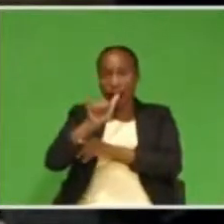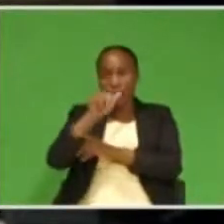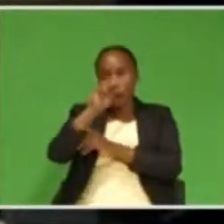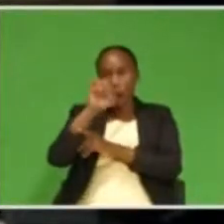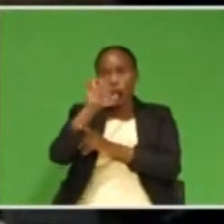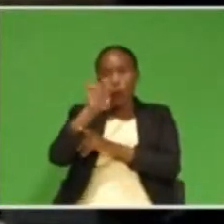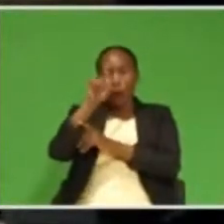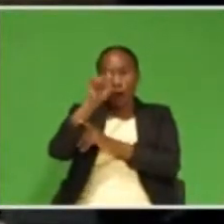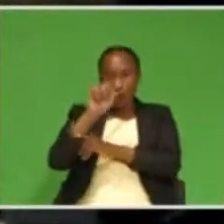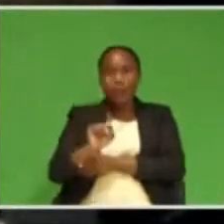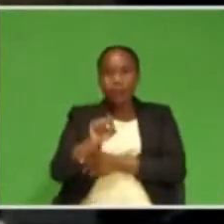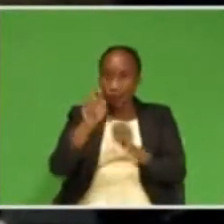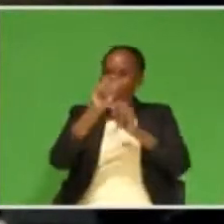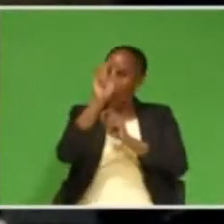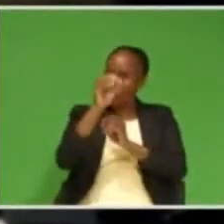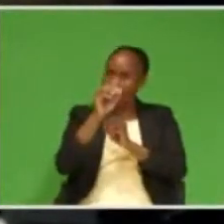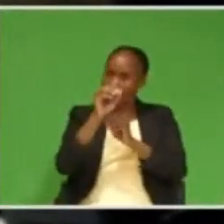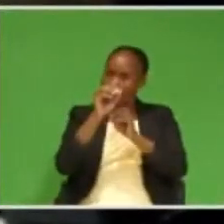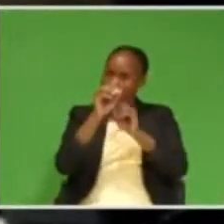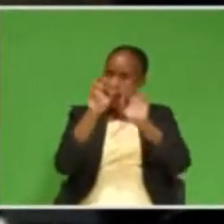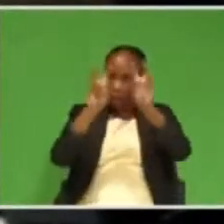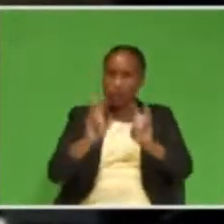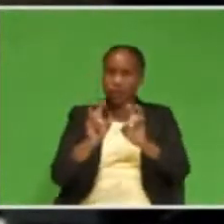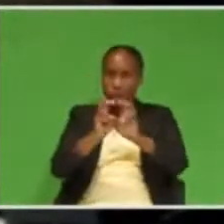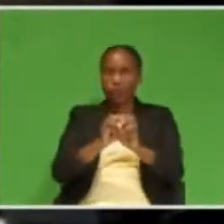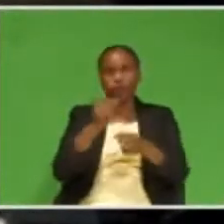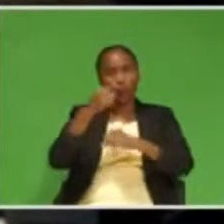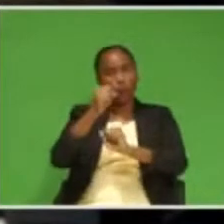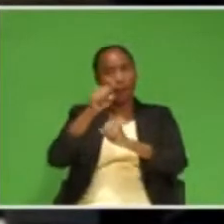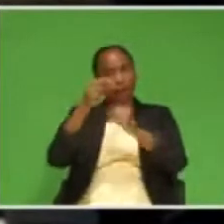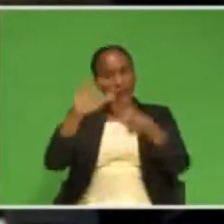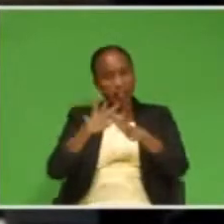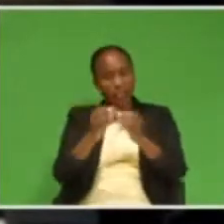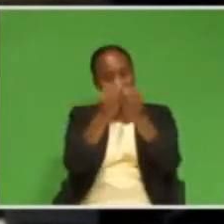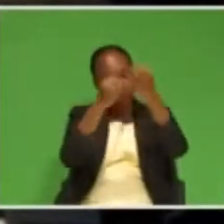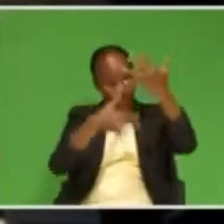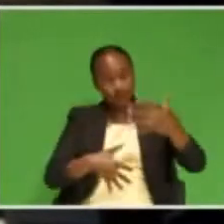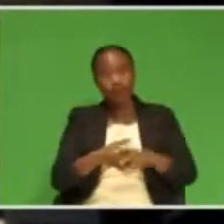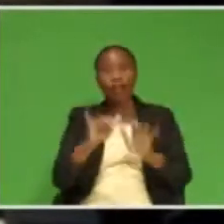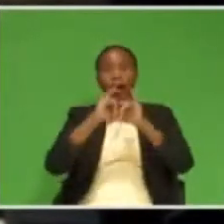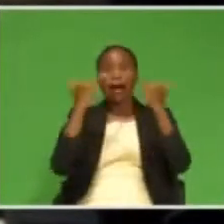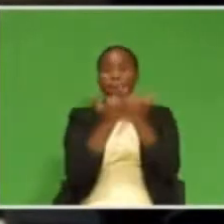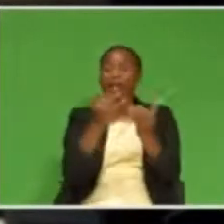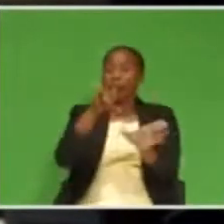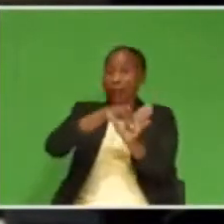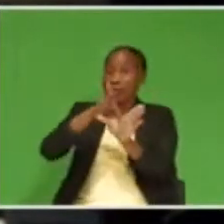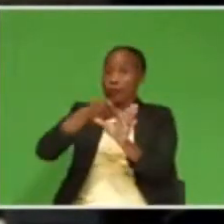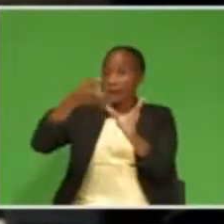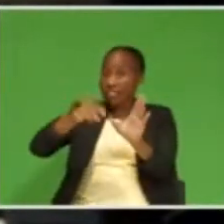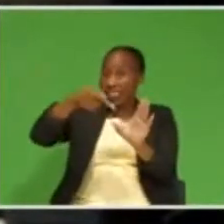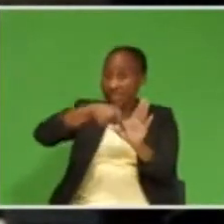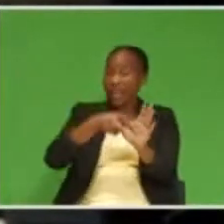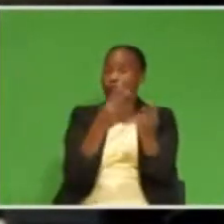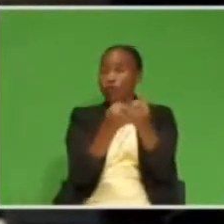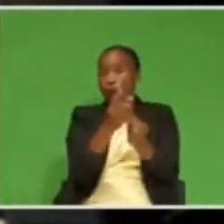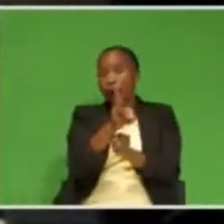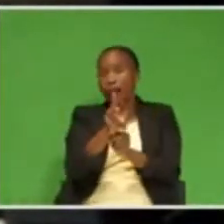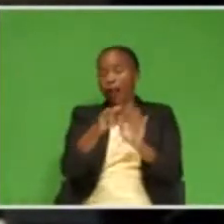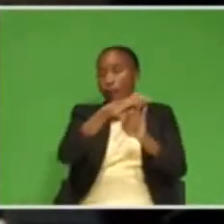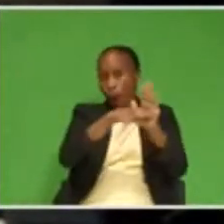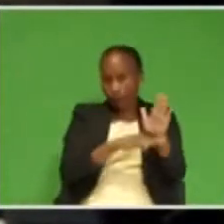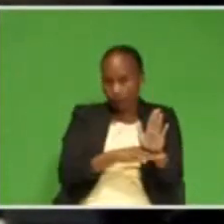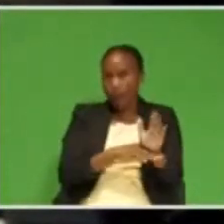time. A number of companies that have participated in the renewable energy program will soon